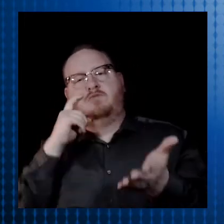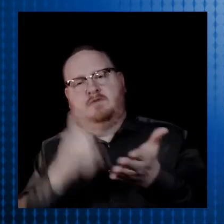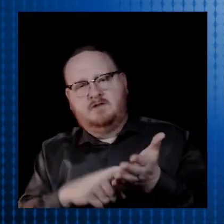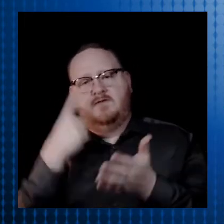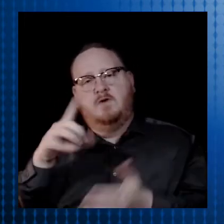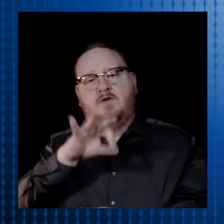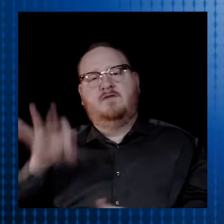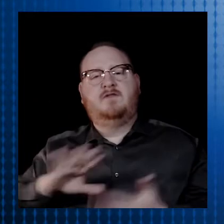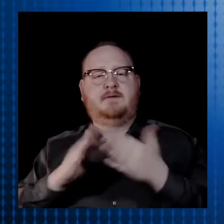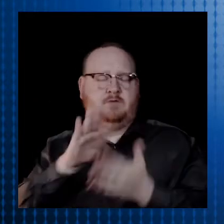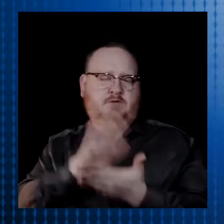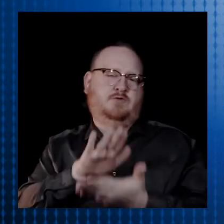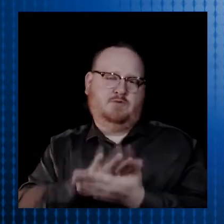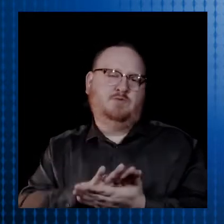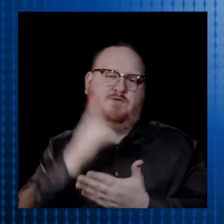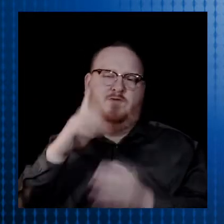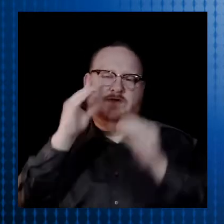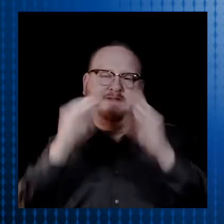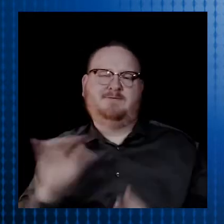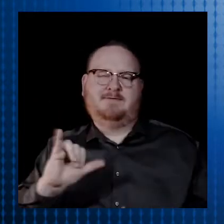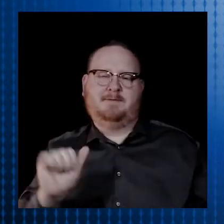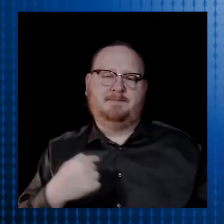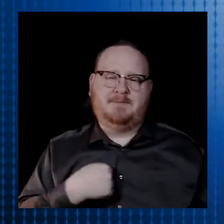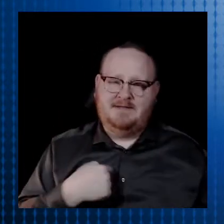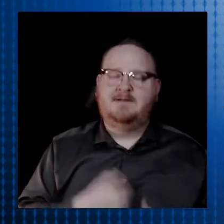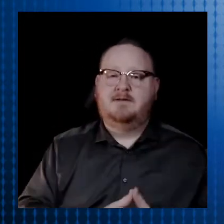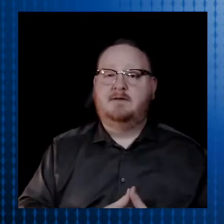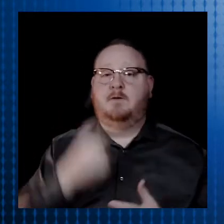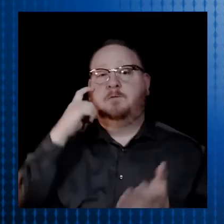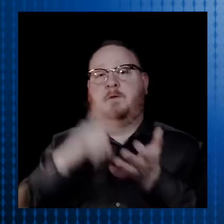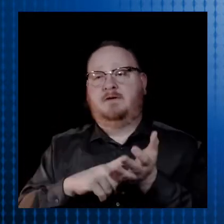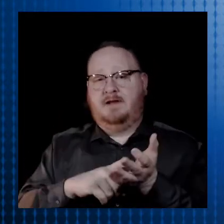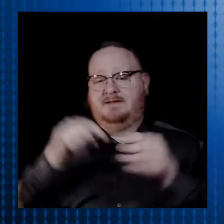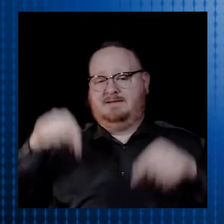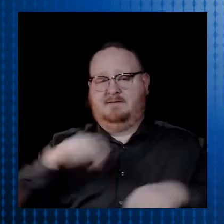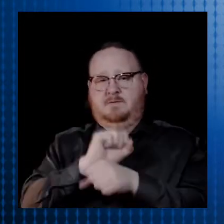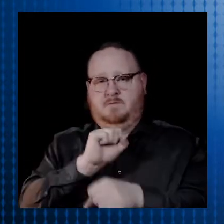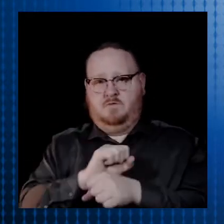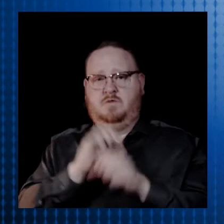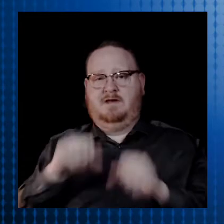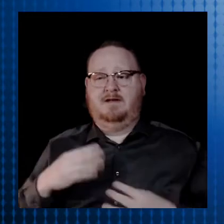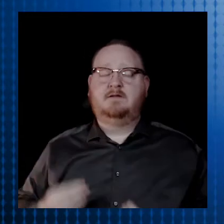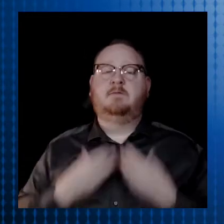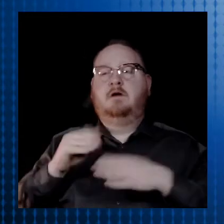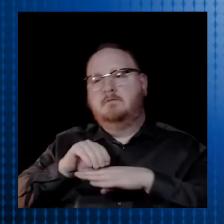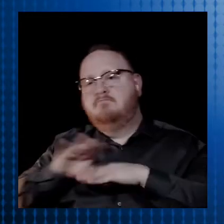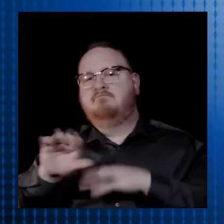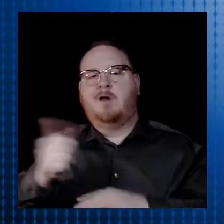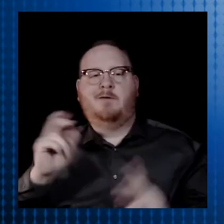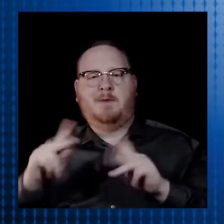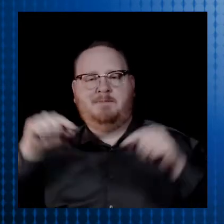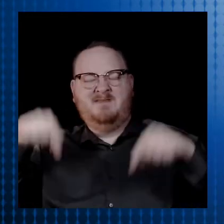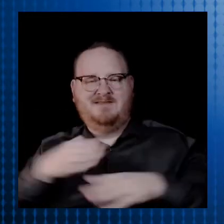educators like me. I hope that this recognition of my work can serve as an inspiration to others in this field. I